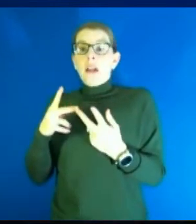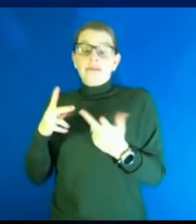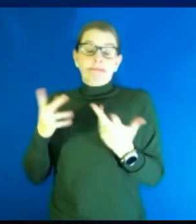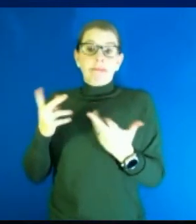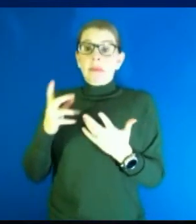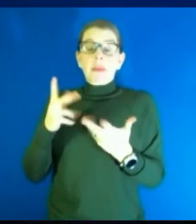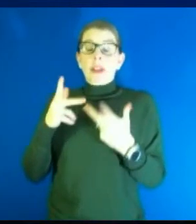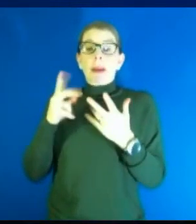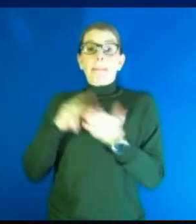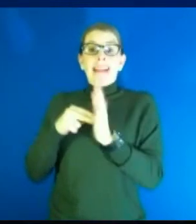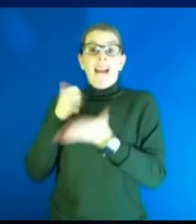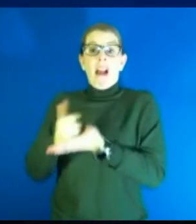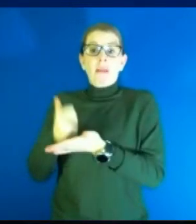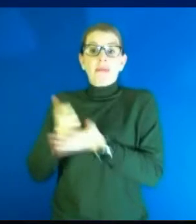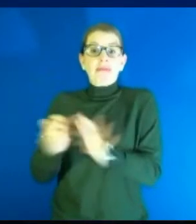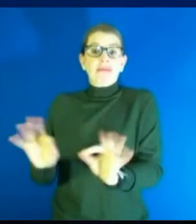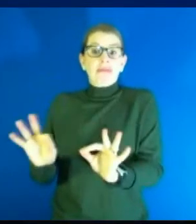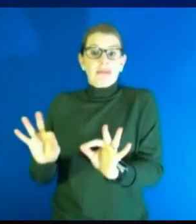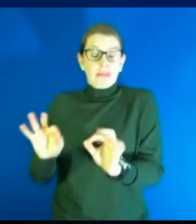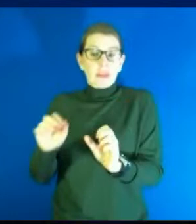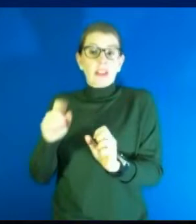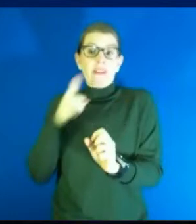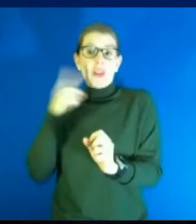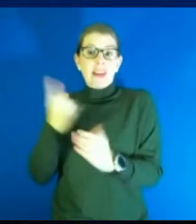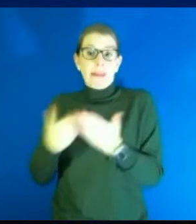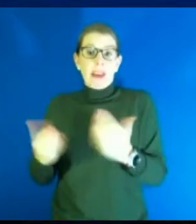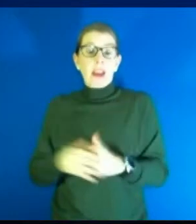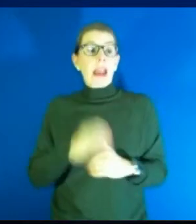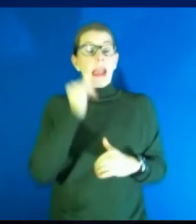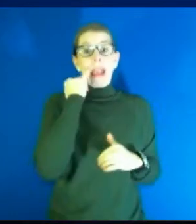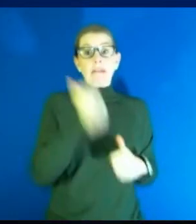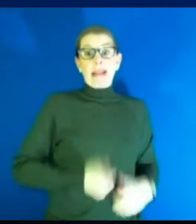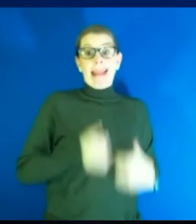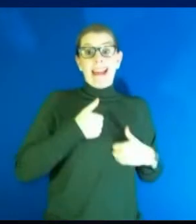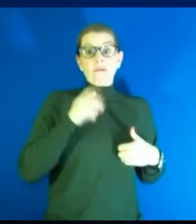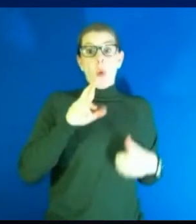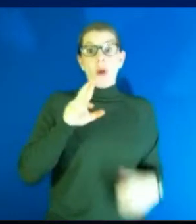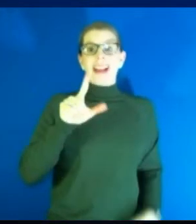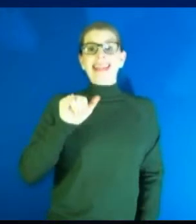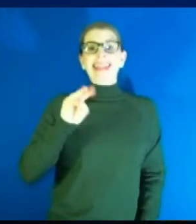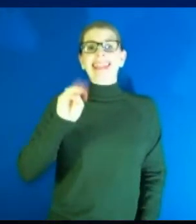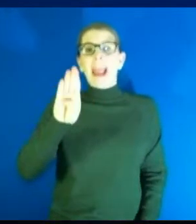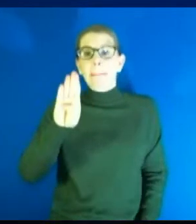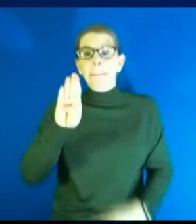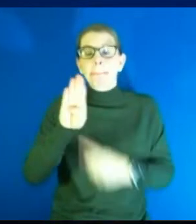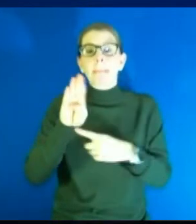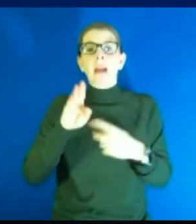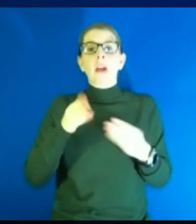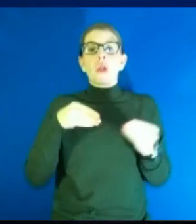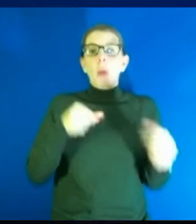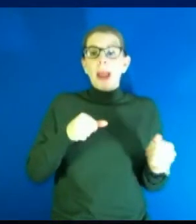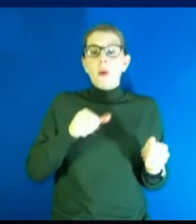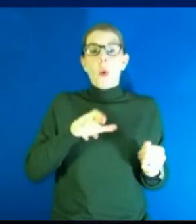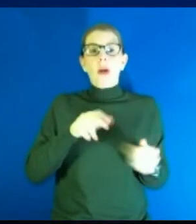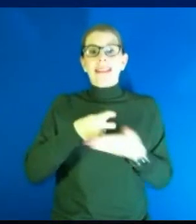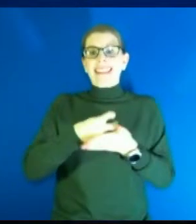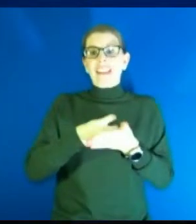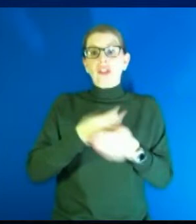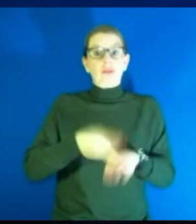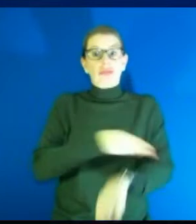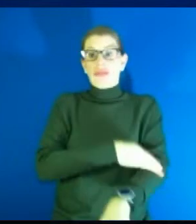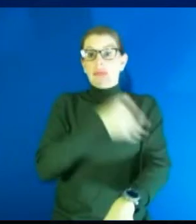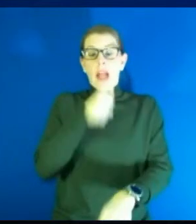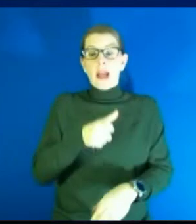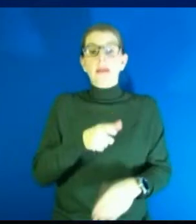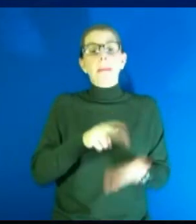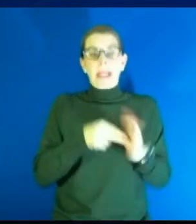we talked about before, is if you feel like you have the risk of life or limb threat, or seizures that aren't getting better, things like that. Now, that being